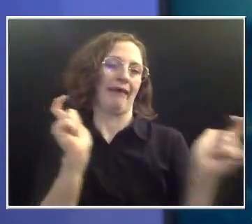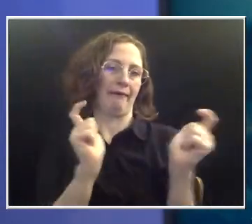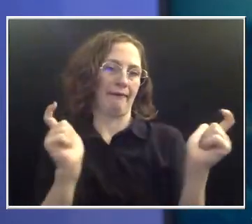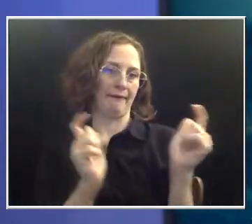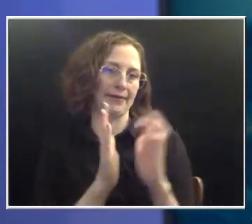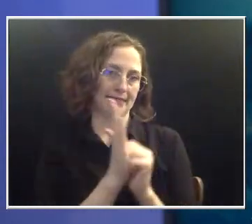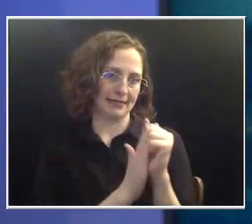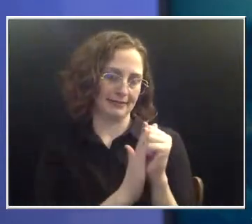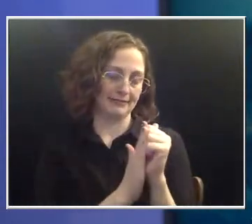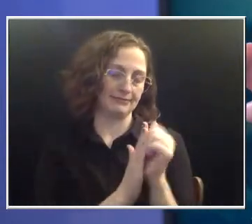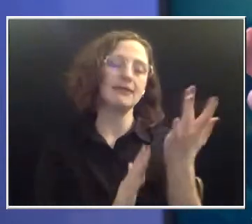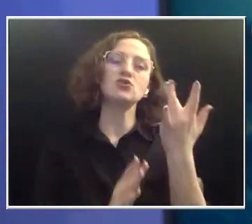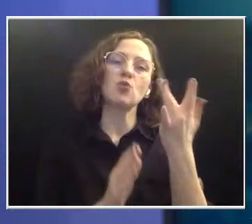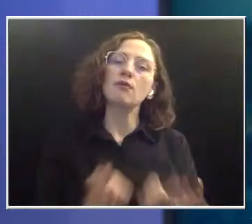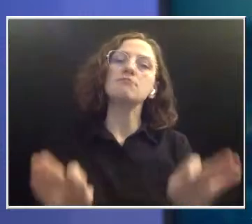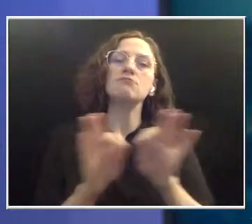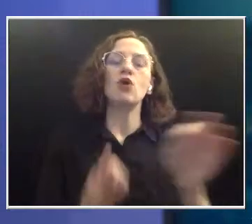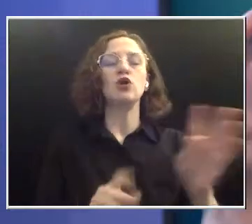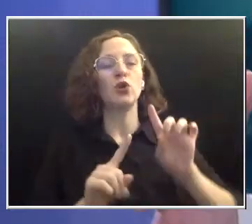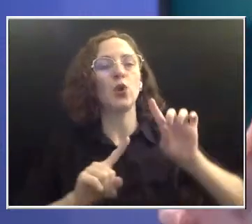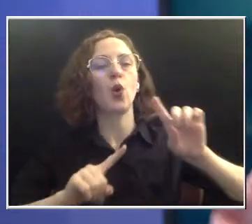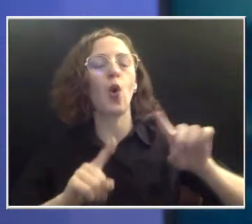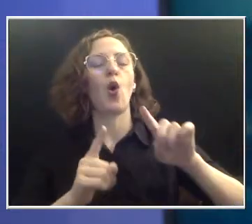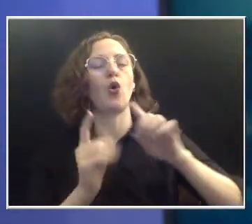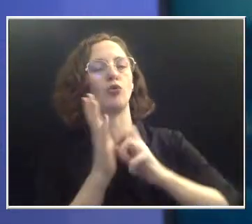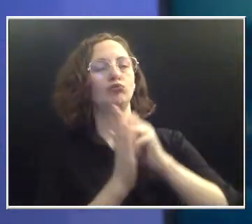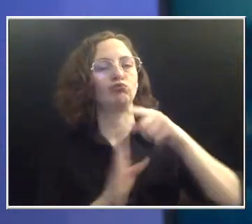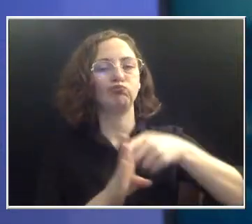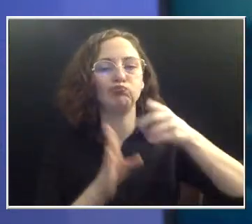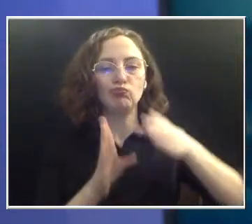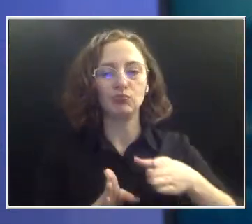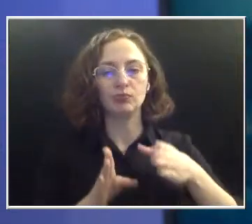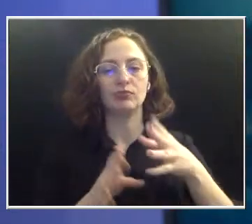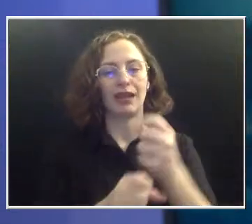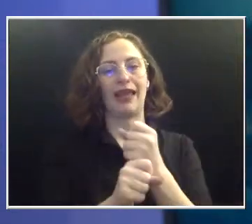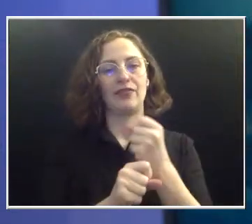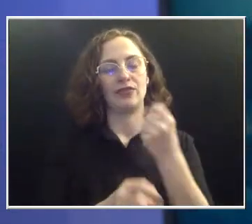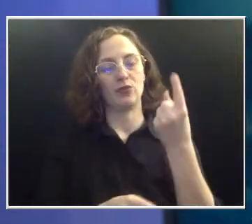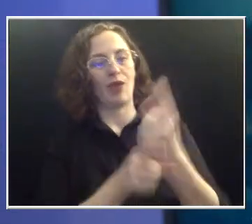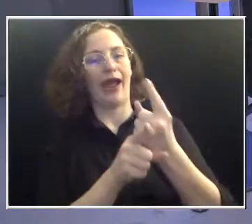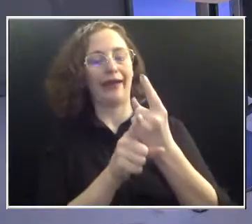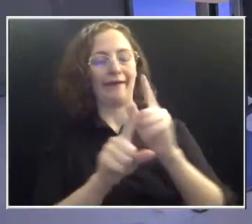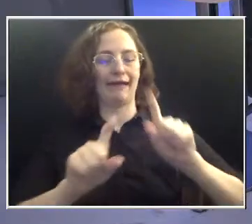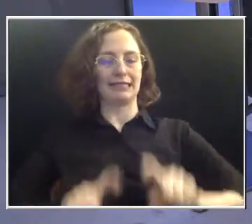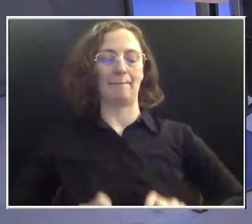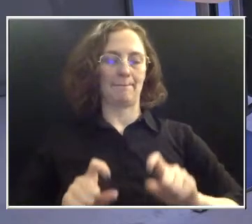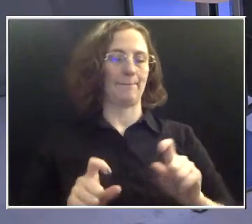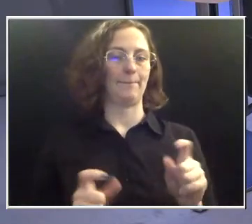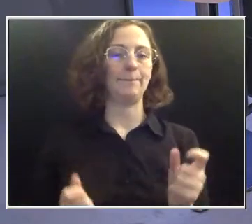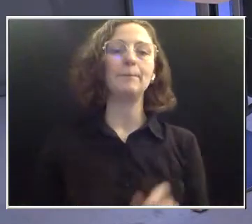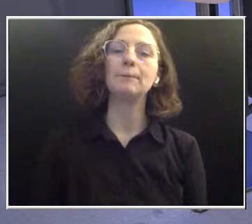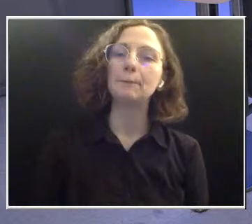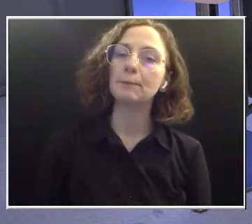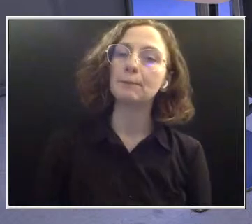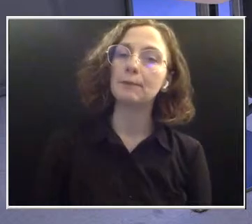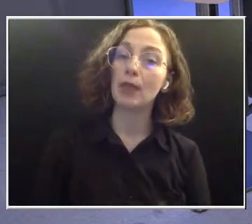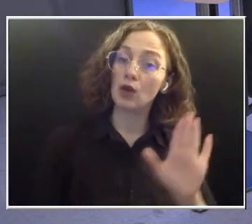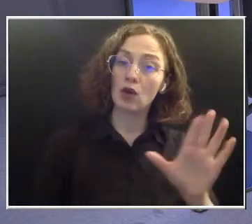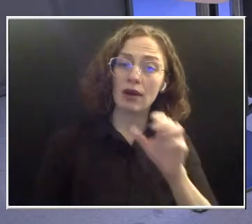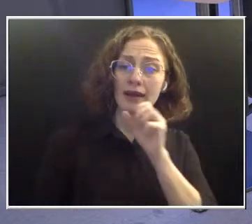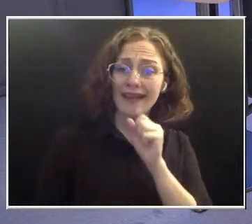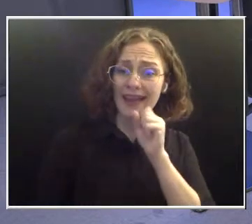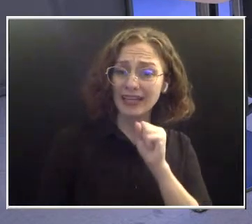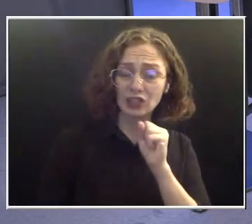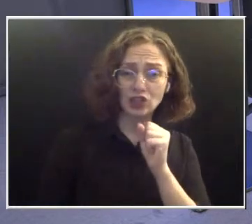right exams, because that will help dictate what your right next steps in treatment are. And did her age become a factor in her